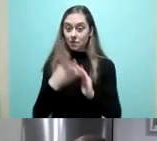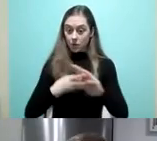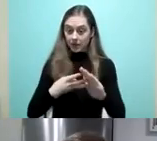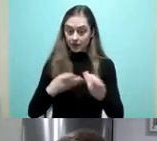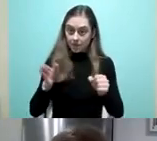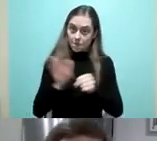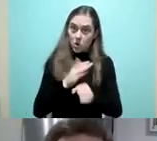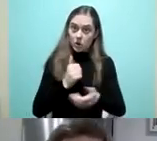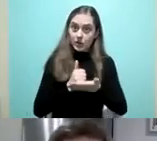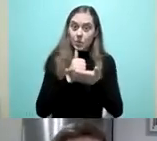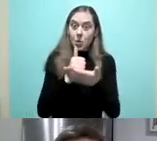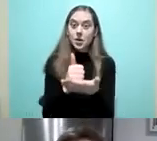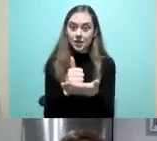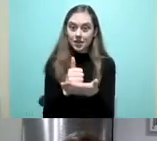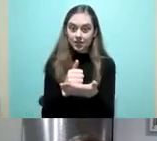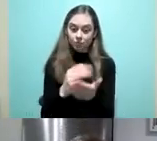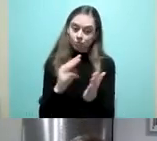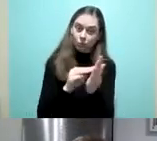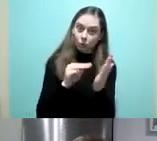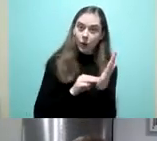and even though